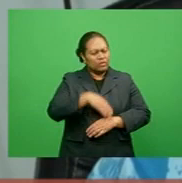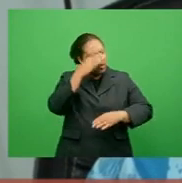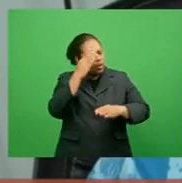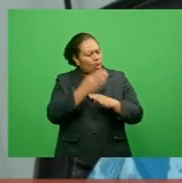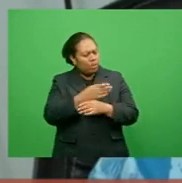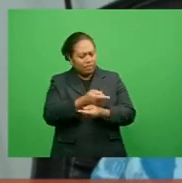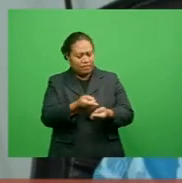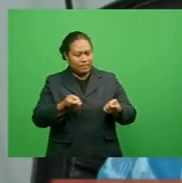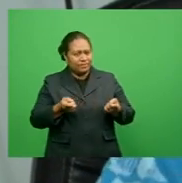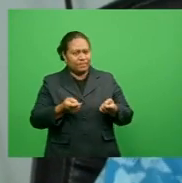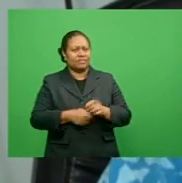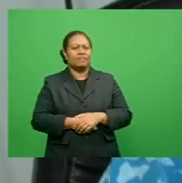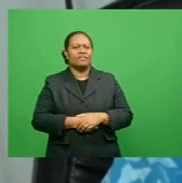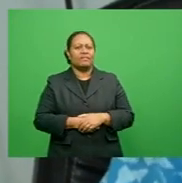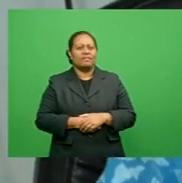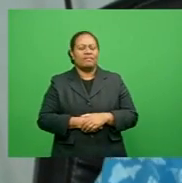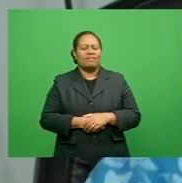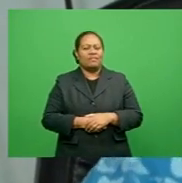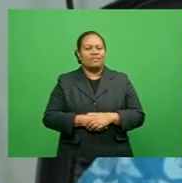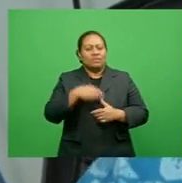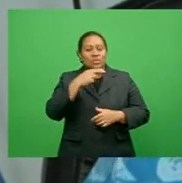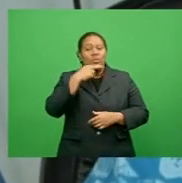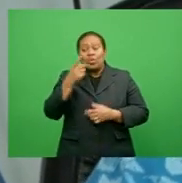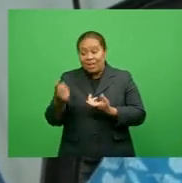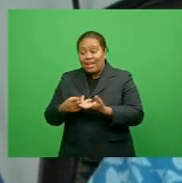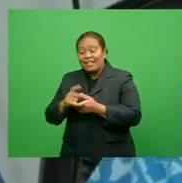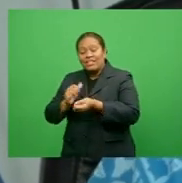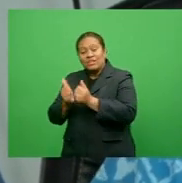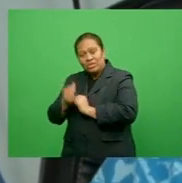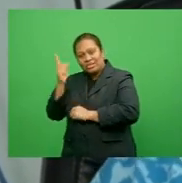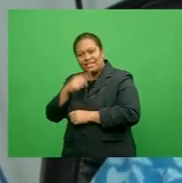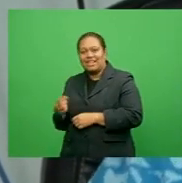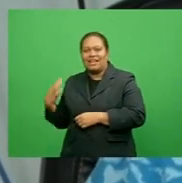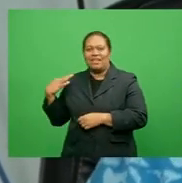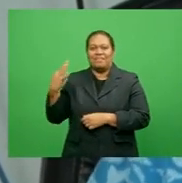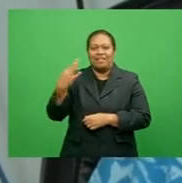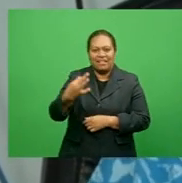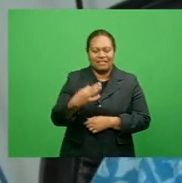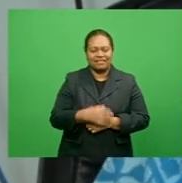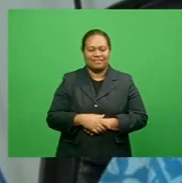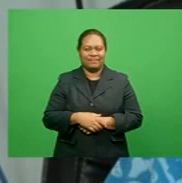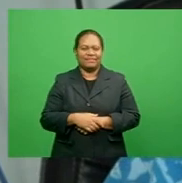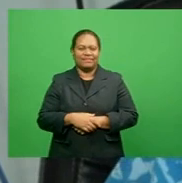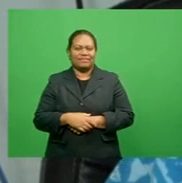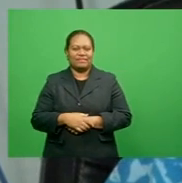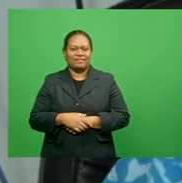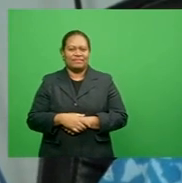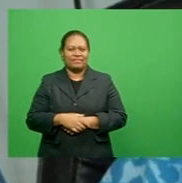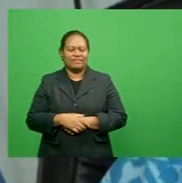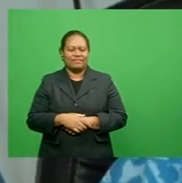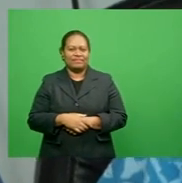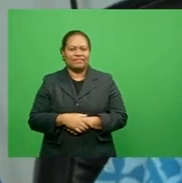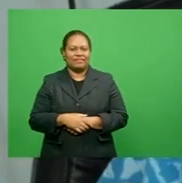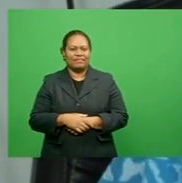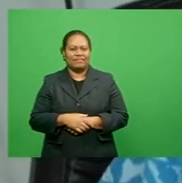that we've also told other sports that are applying now that we hope that they have got